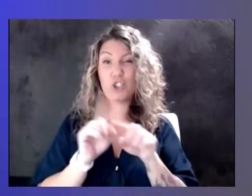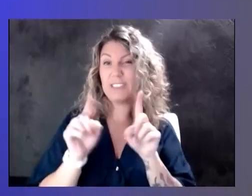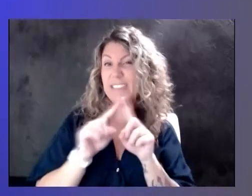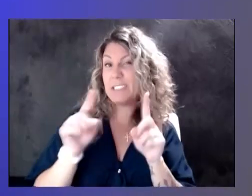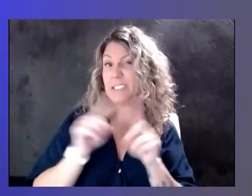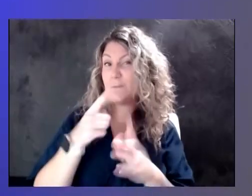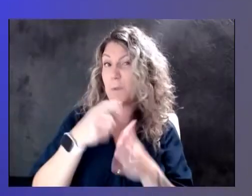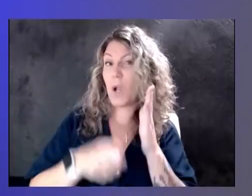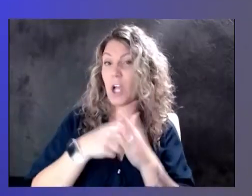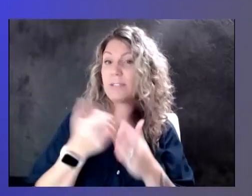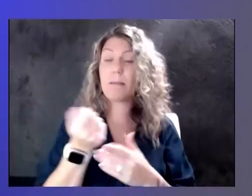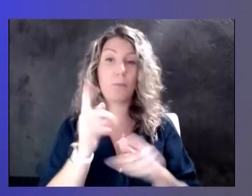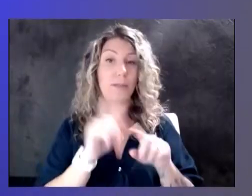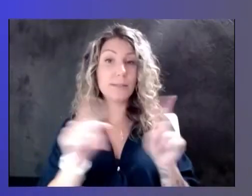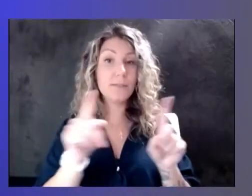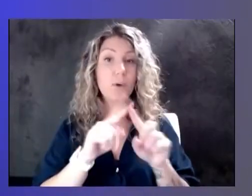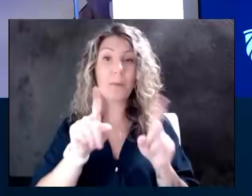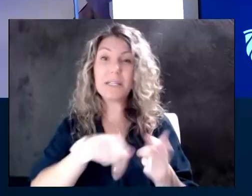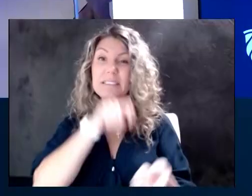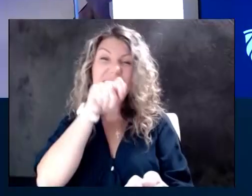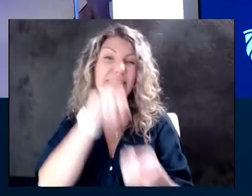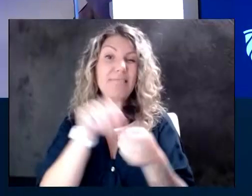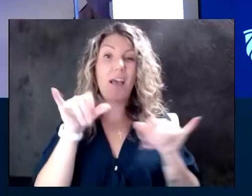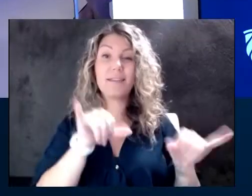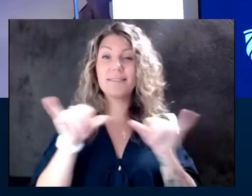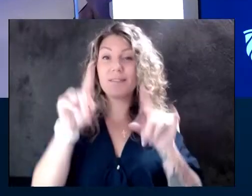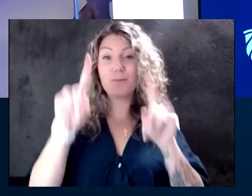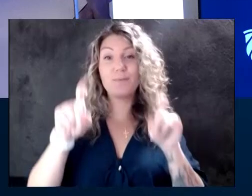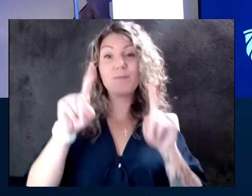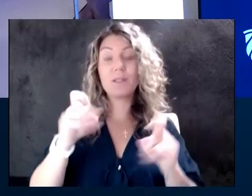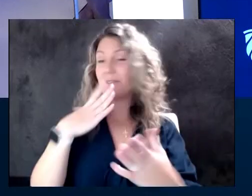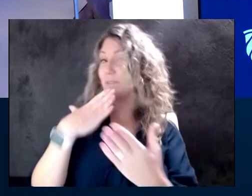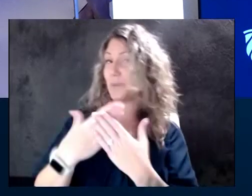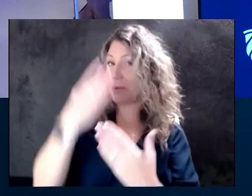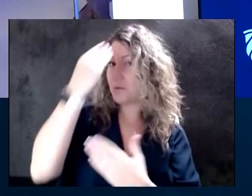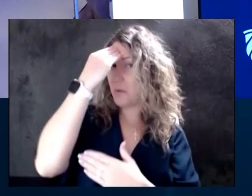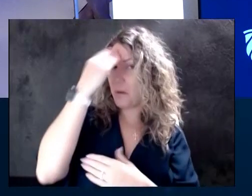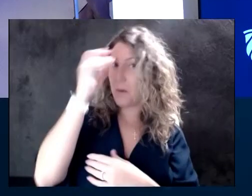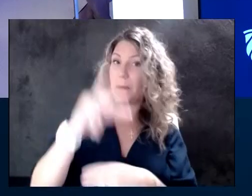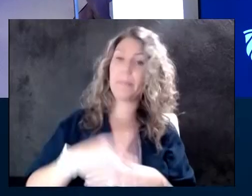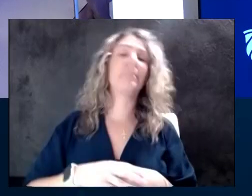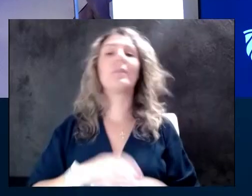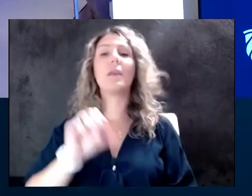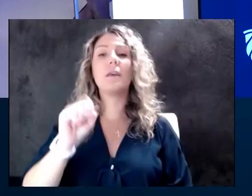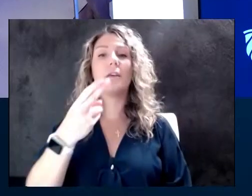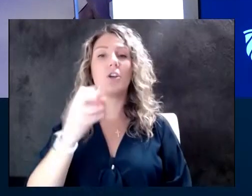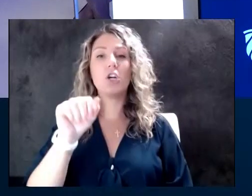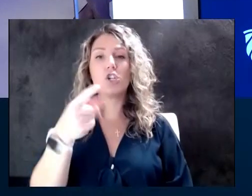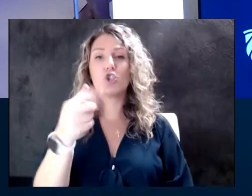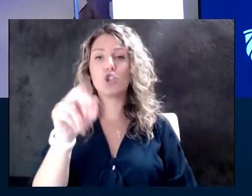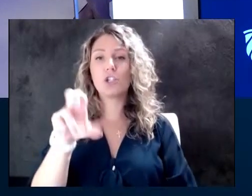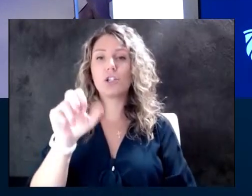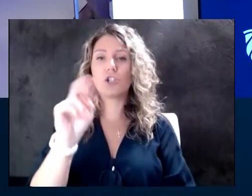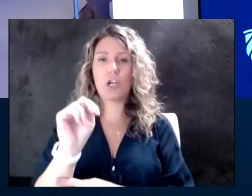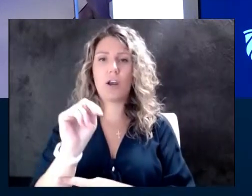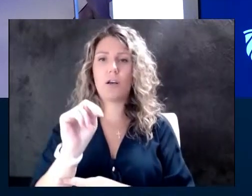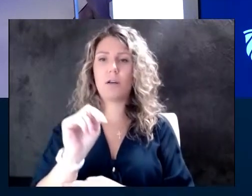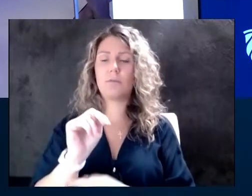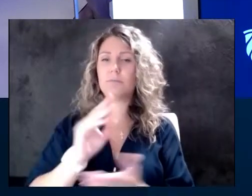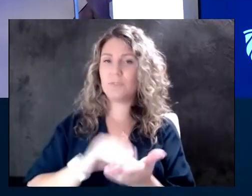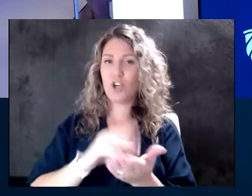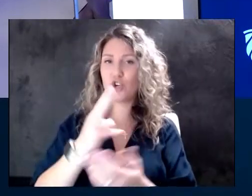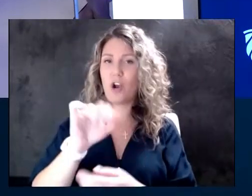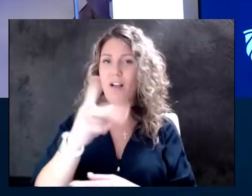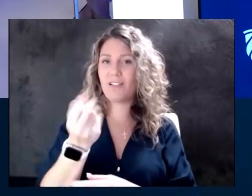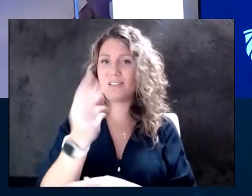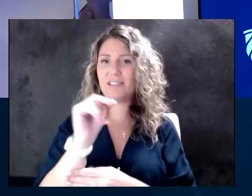differently, but it's the exact same test. Okay, good to know. Sharon asks, Dr. Hawkinson, we're back to people being concerned about